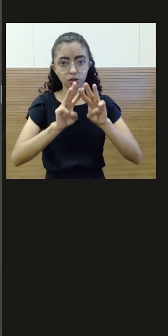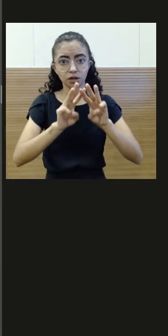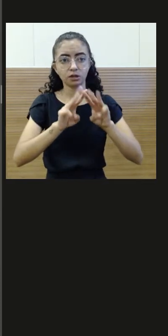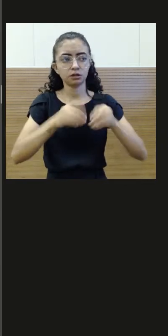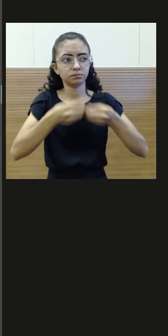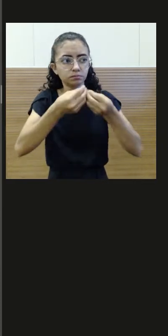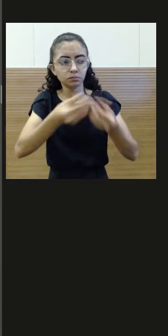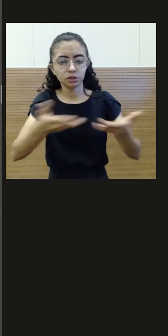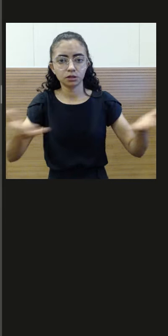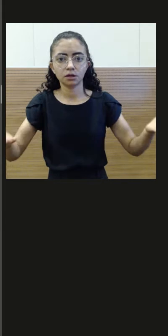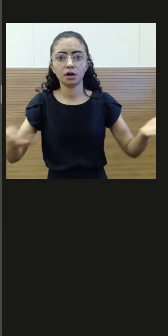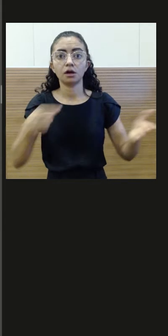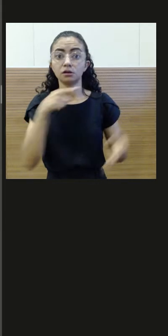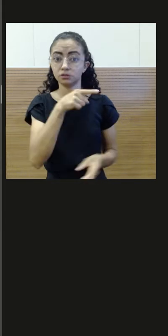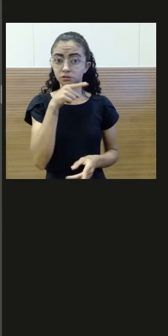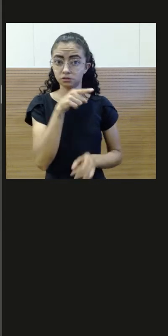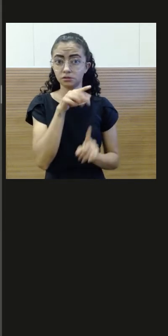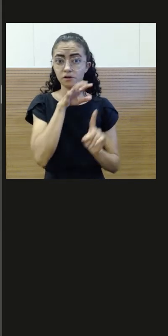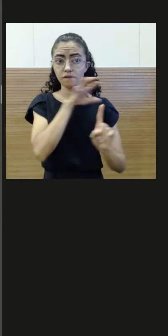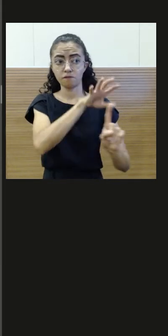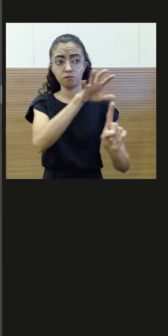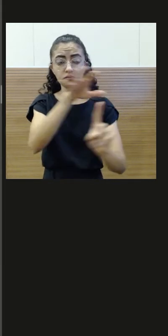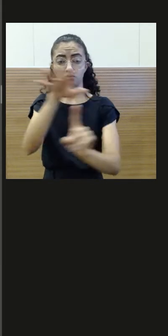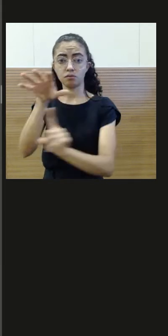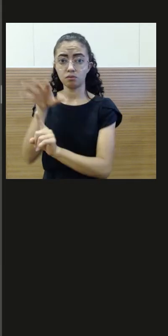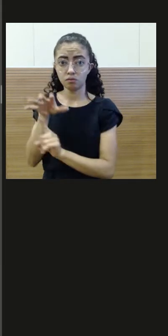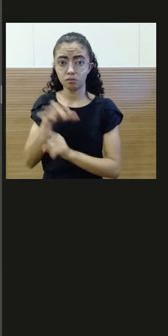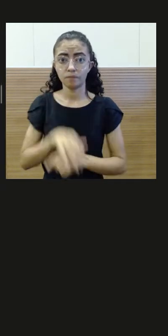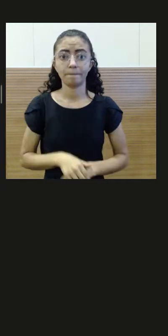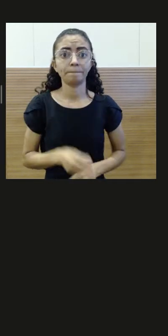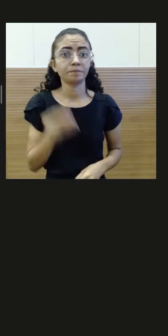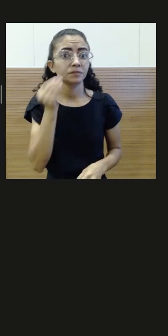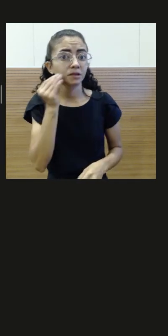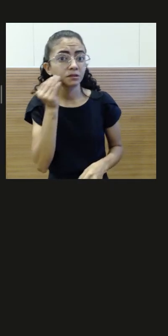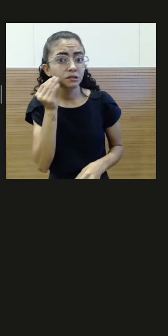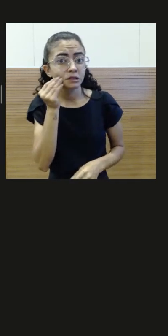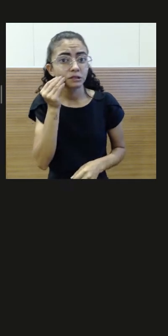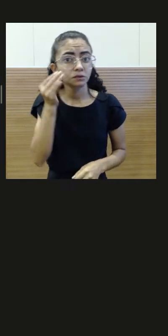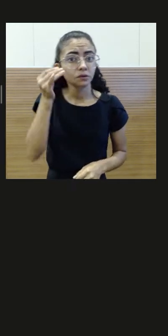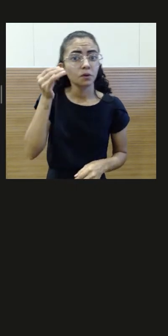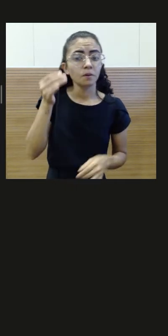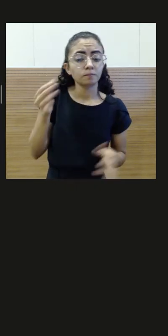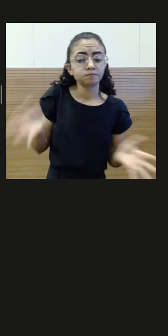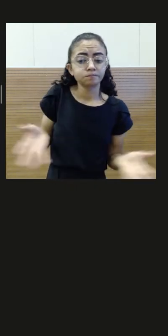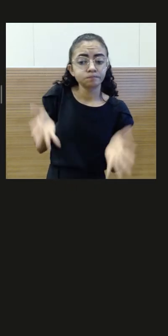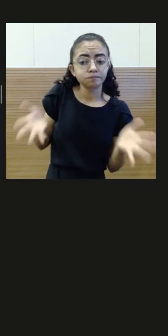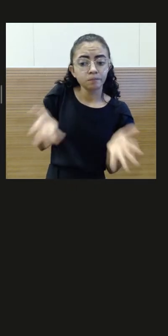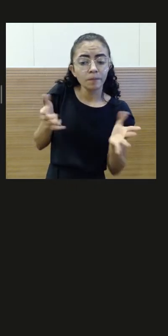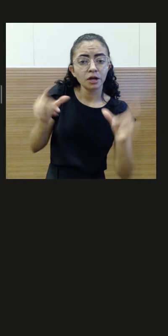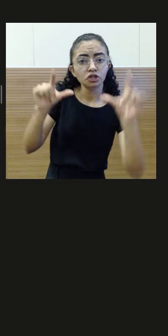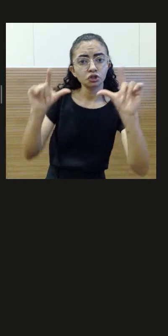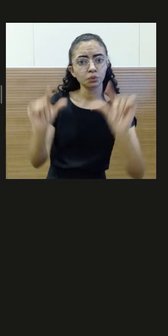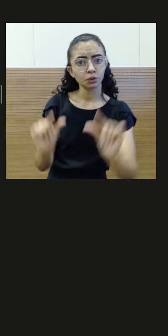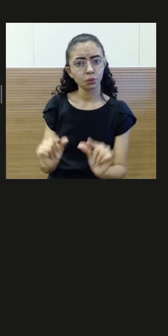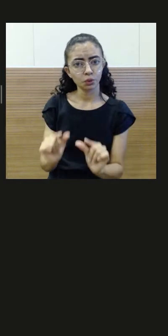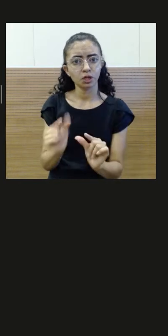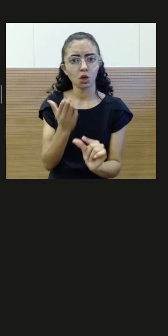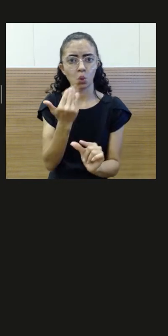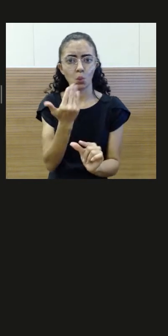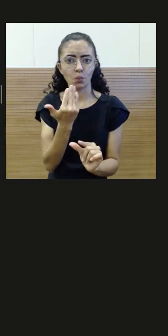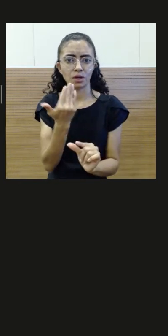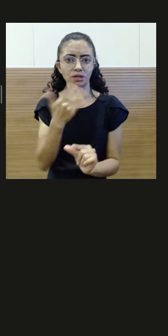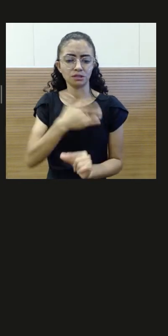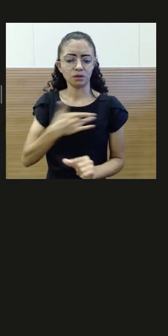consumption of constituents of food seen as unhealthy. Their thinking was driven by the theories of the US physiologist